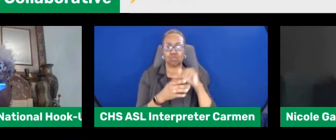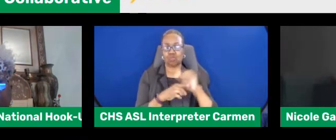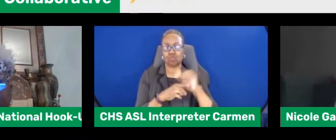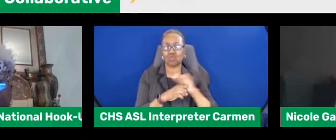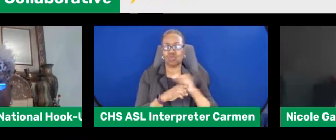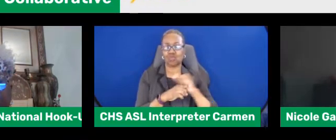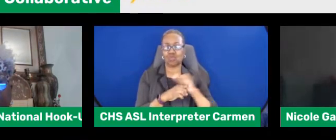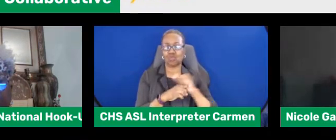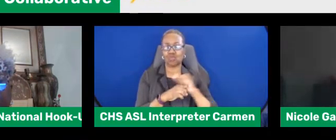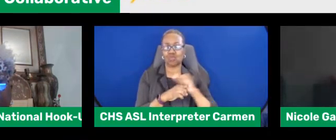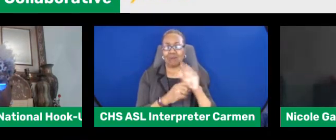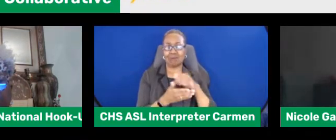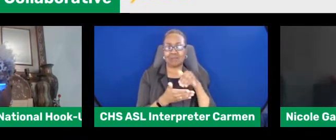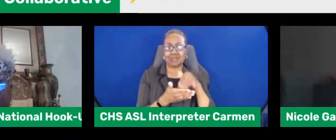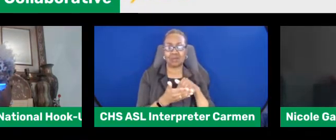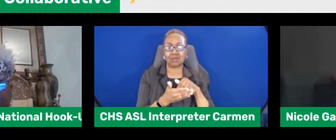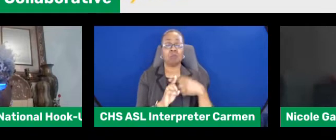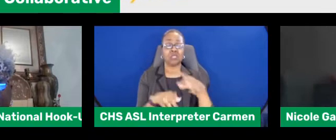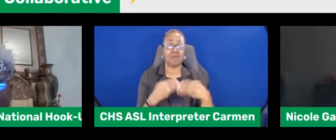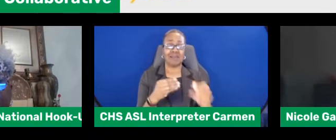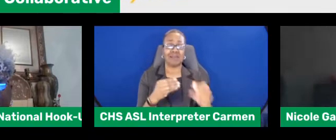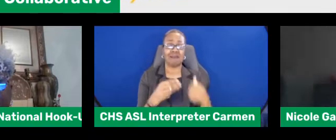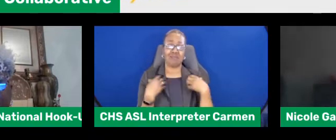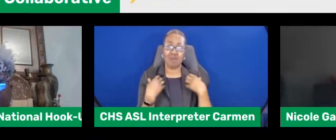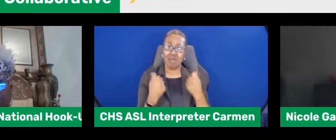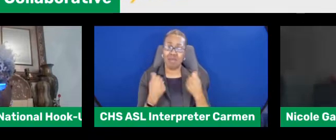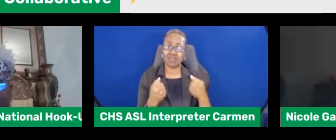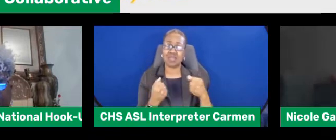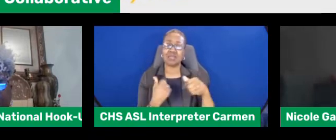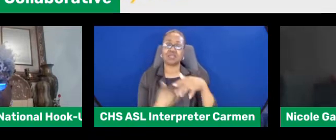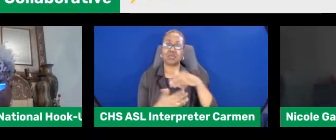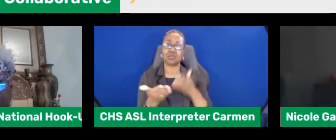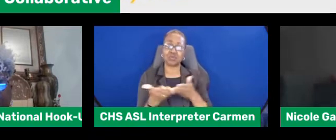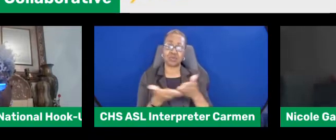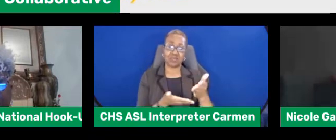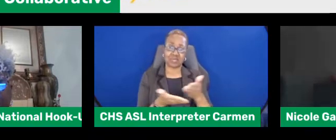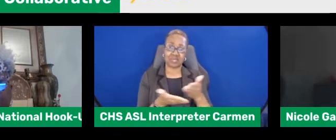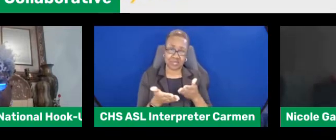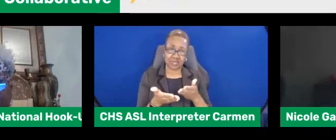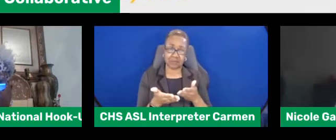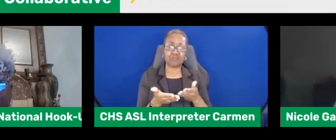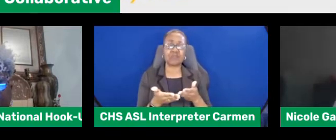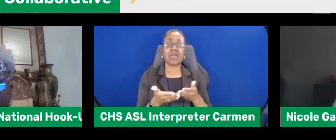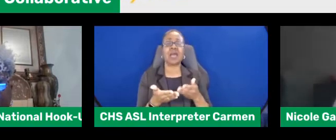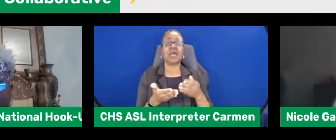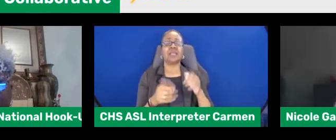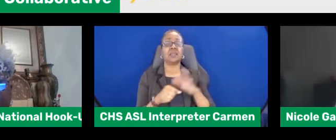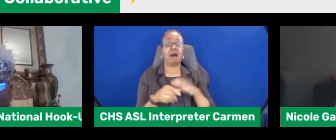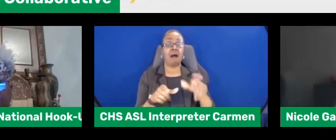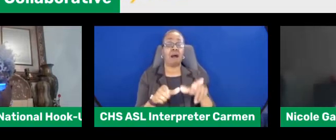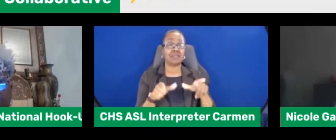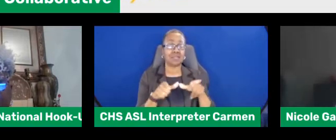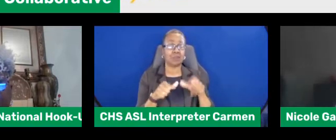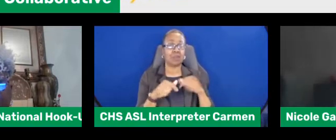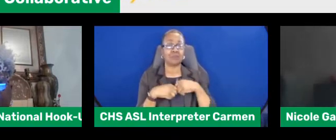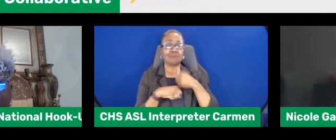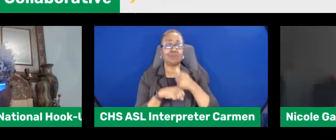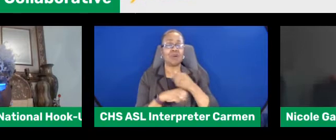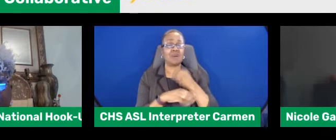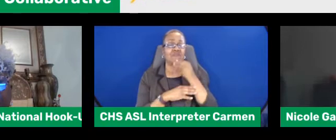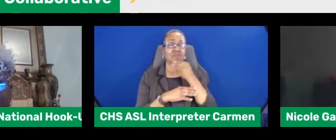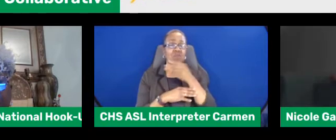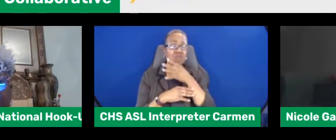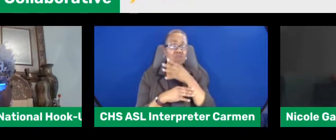in addition, providing other health and social services. And then on site, we were going to build a food farm with